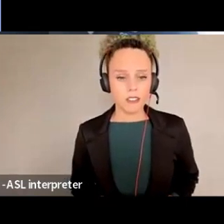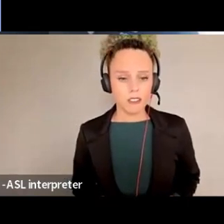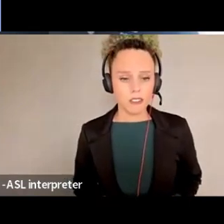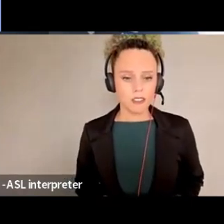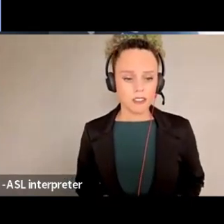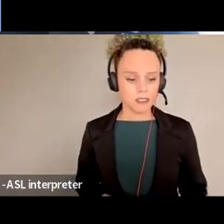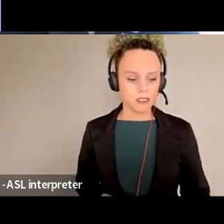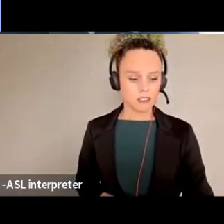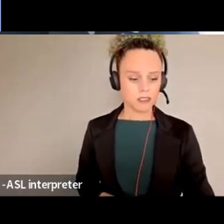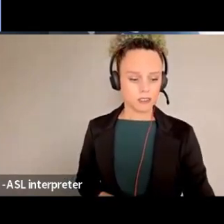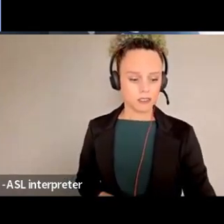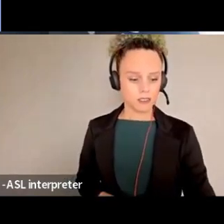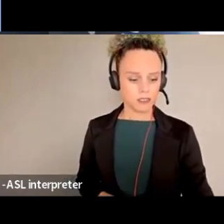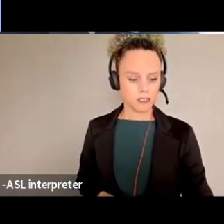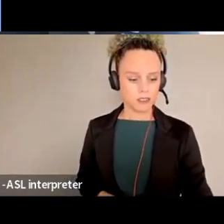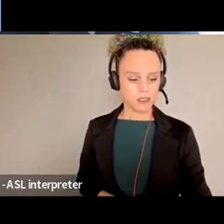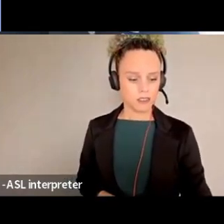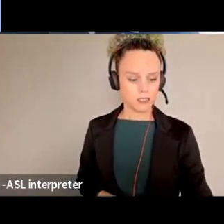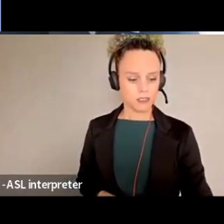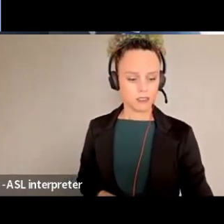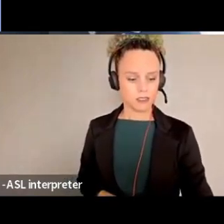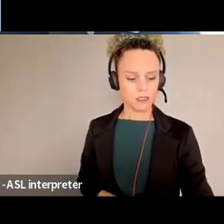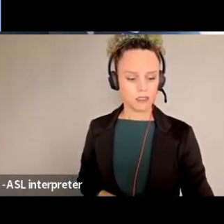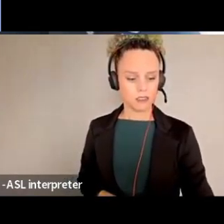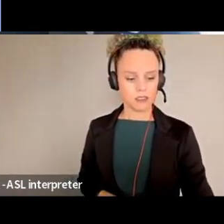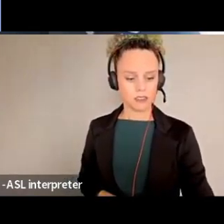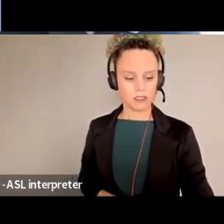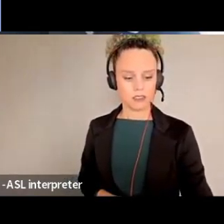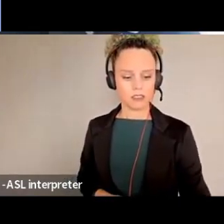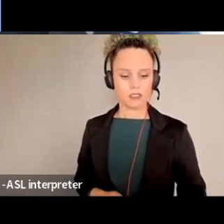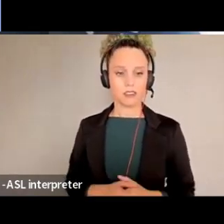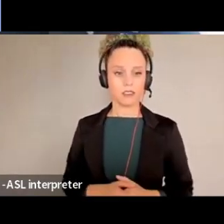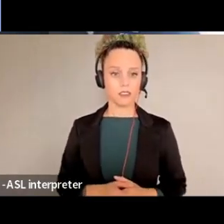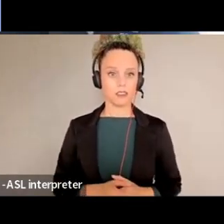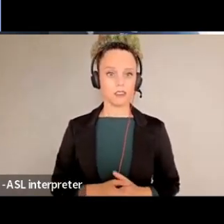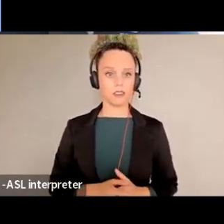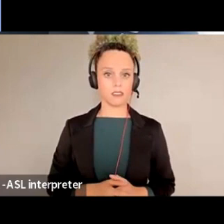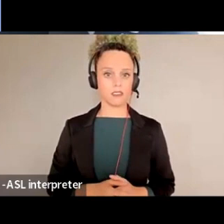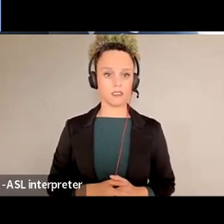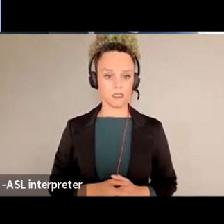let me go to a bigger picture. There we go. So for somebody who